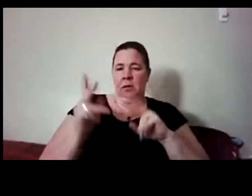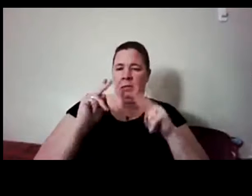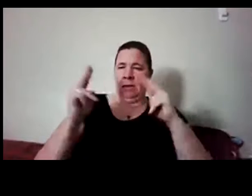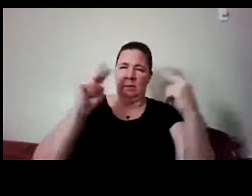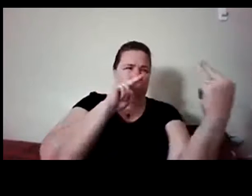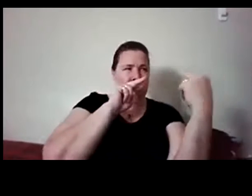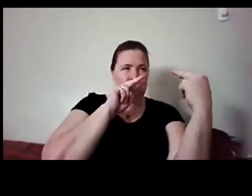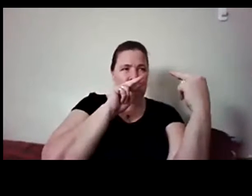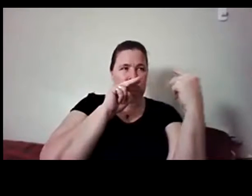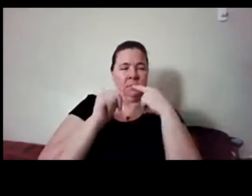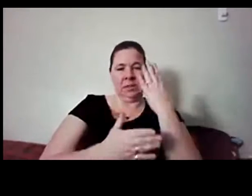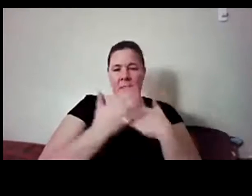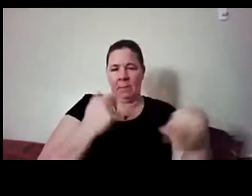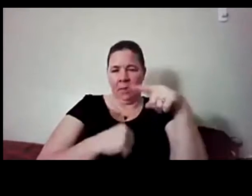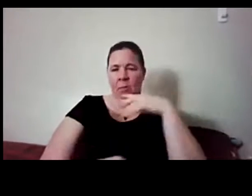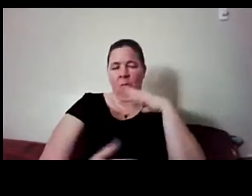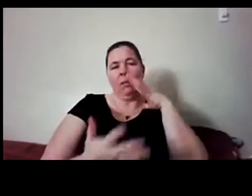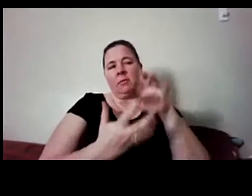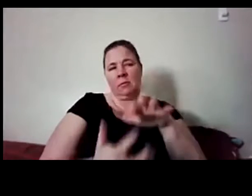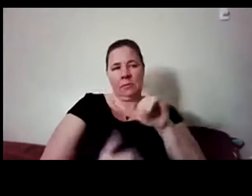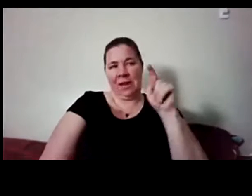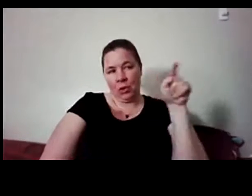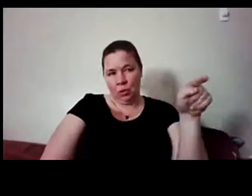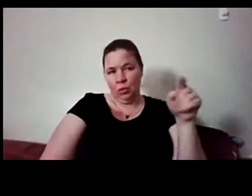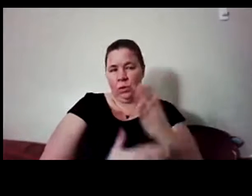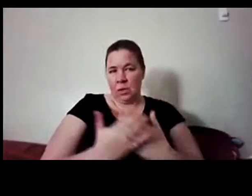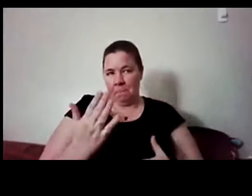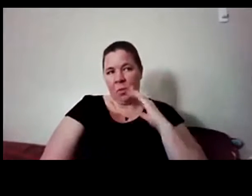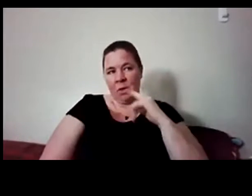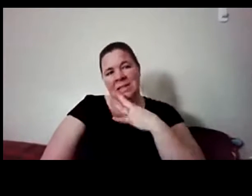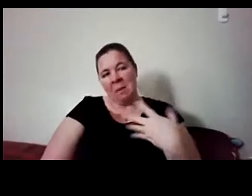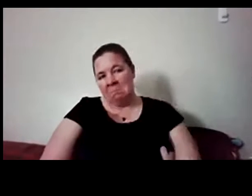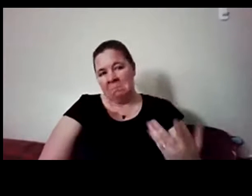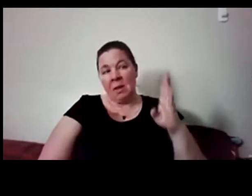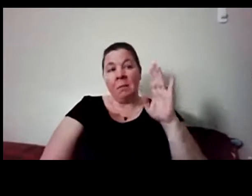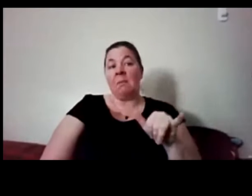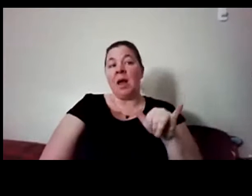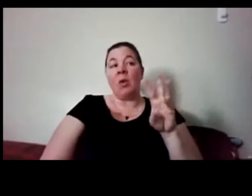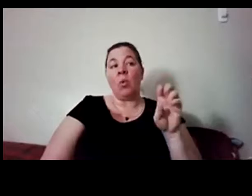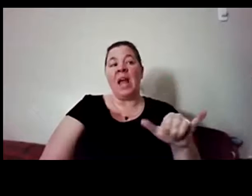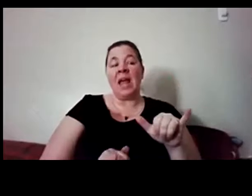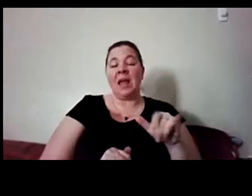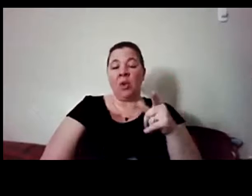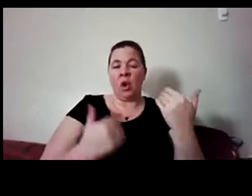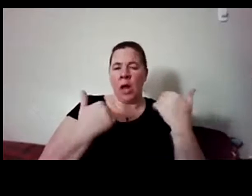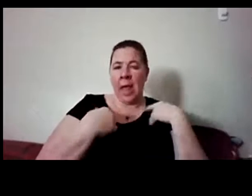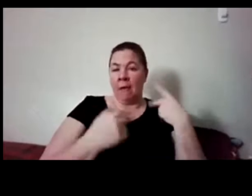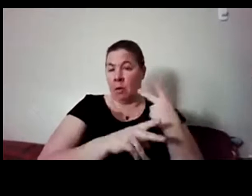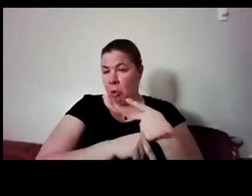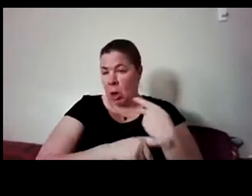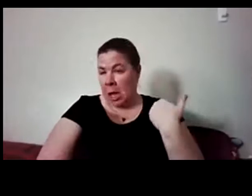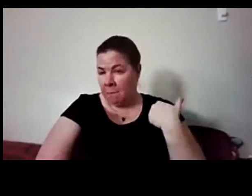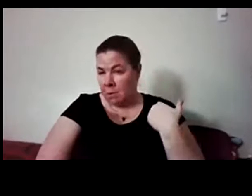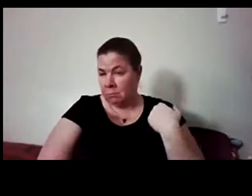going to, some of them, most of them are going to laugh at you. And some of them will say to you, by the way, do they even have a product, this